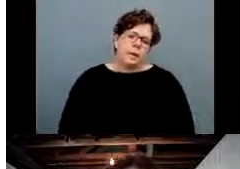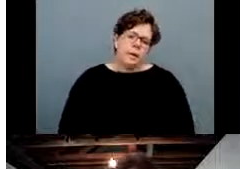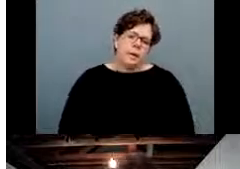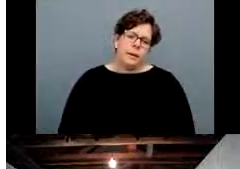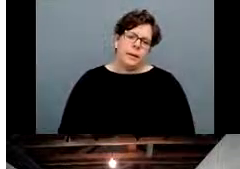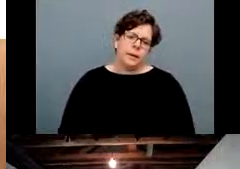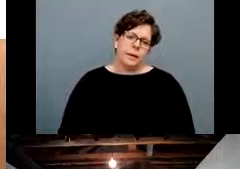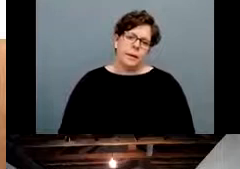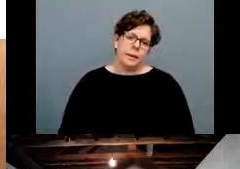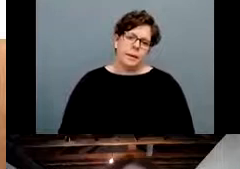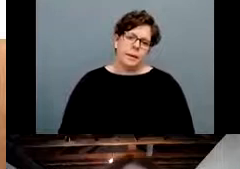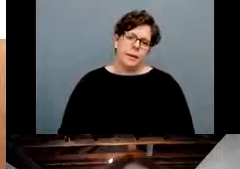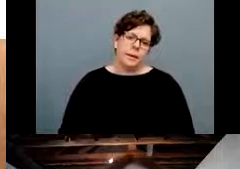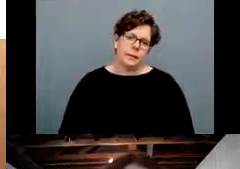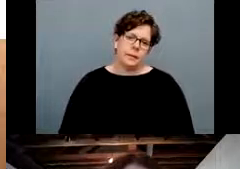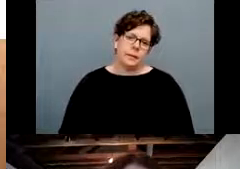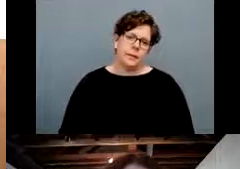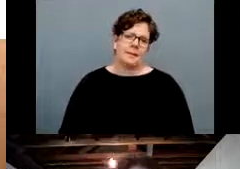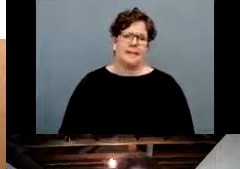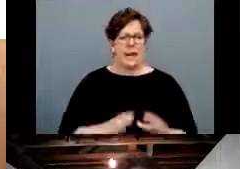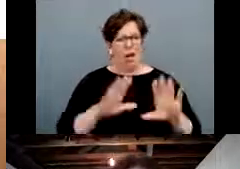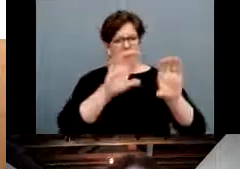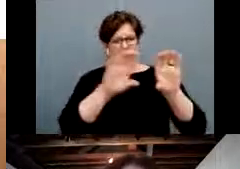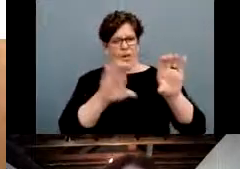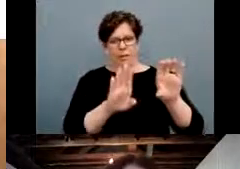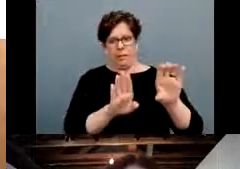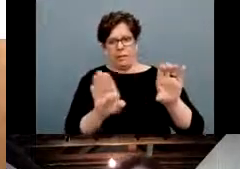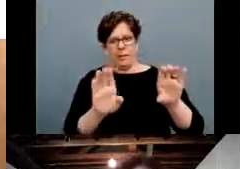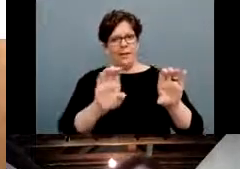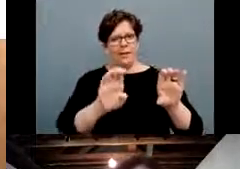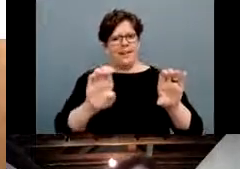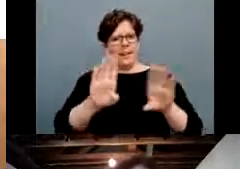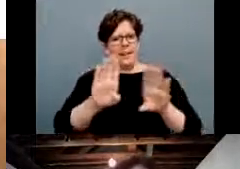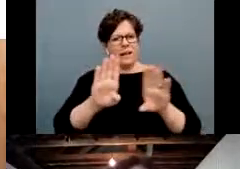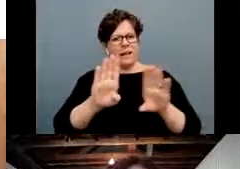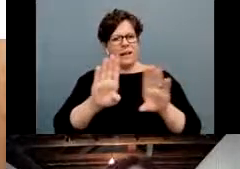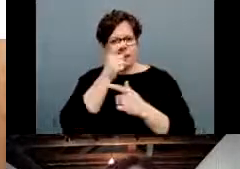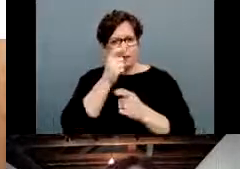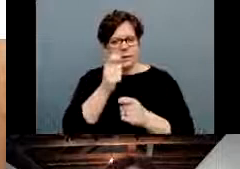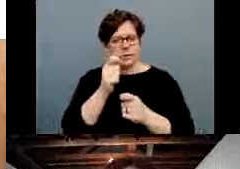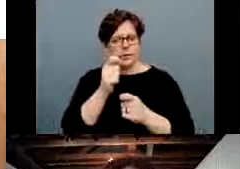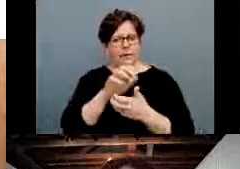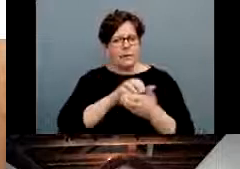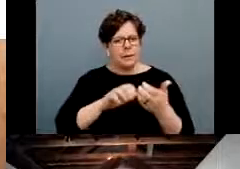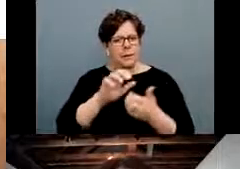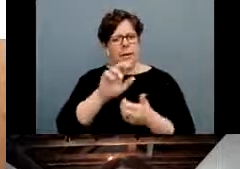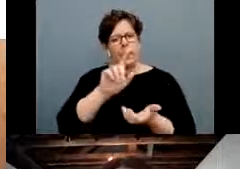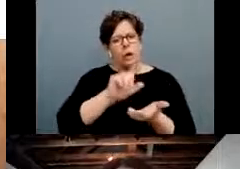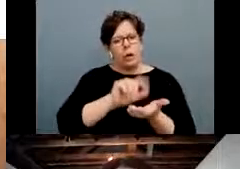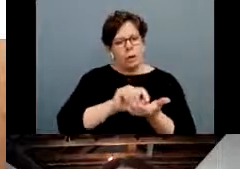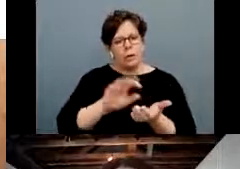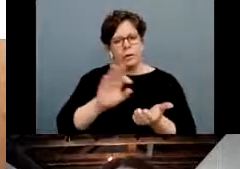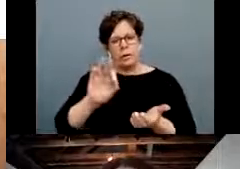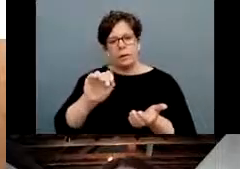And the wall to the east side of the room is particularly interesting. It features a combination of newspaper and fabric